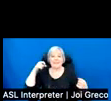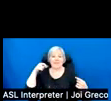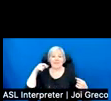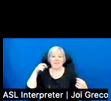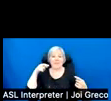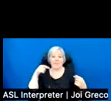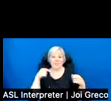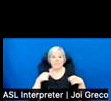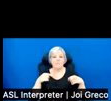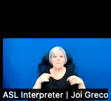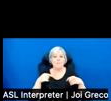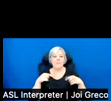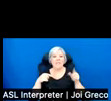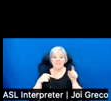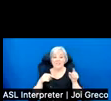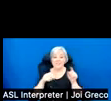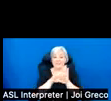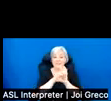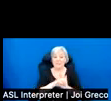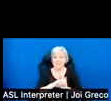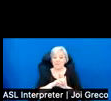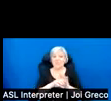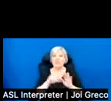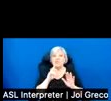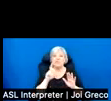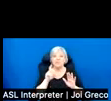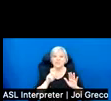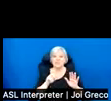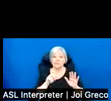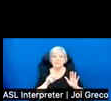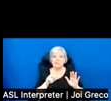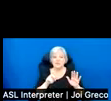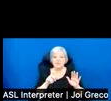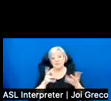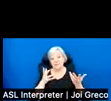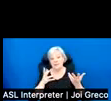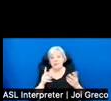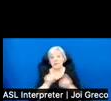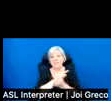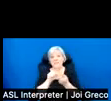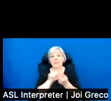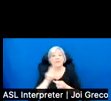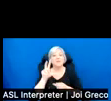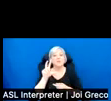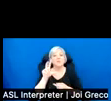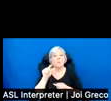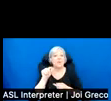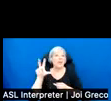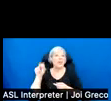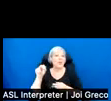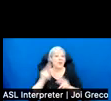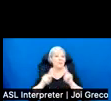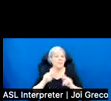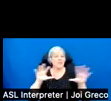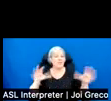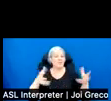brain. These images actually show the combined effects of about 20 or 30 people. So this is a representation of a group of